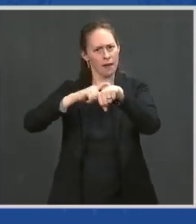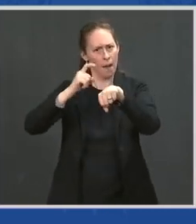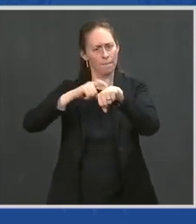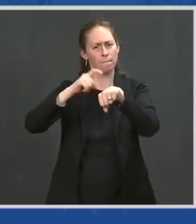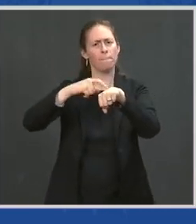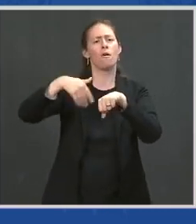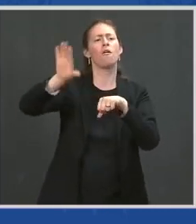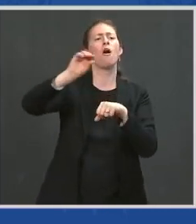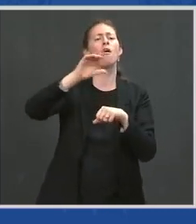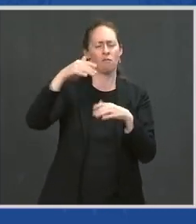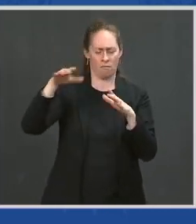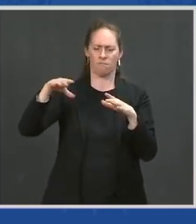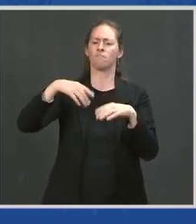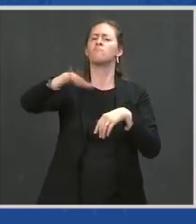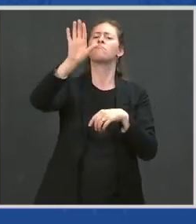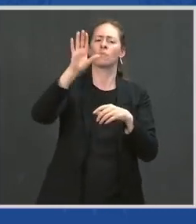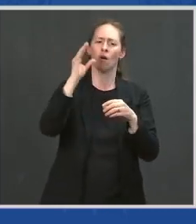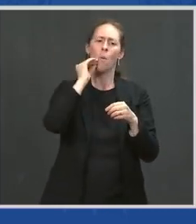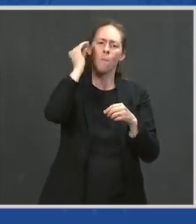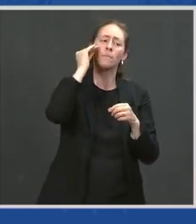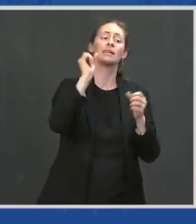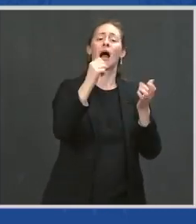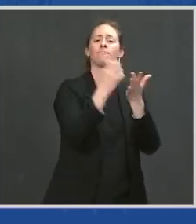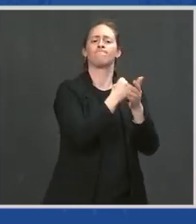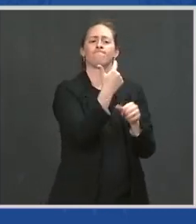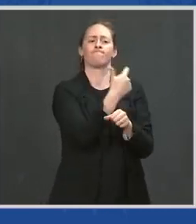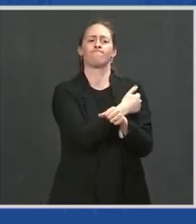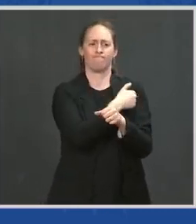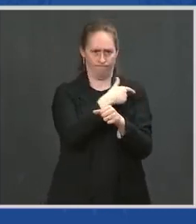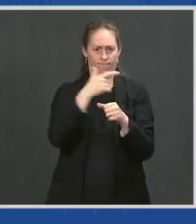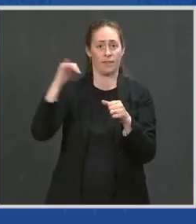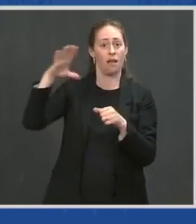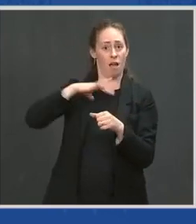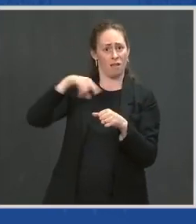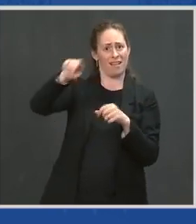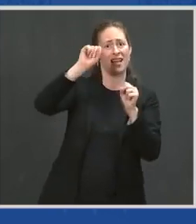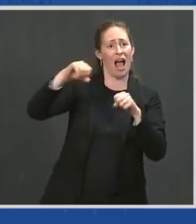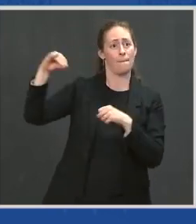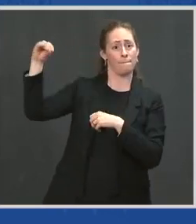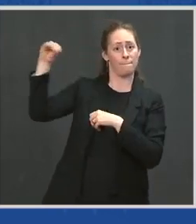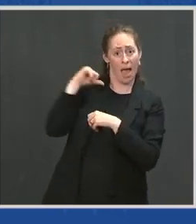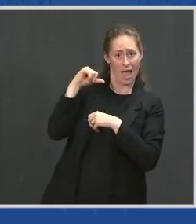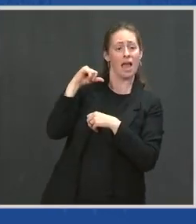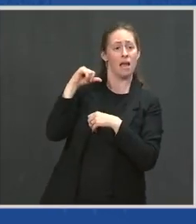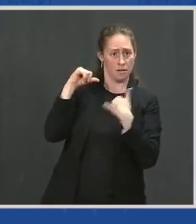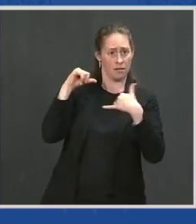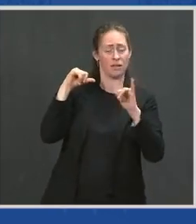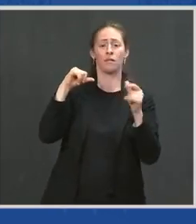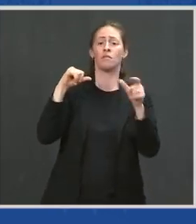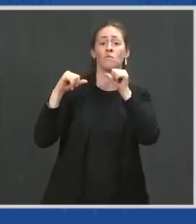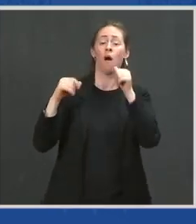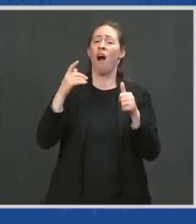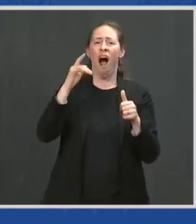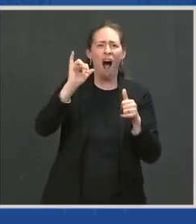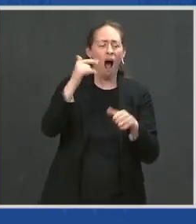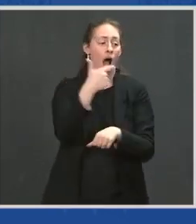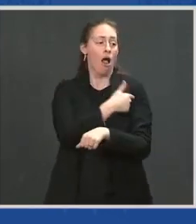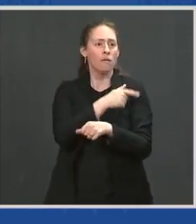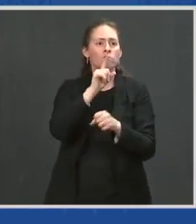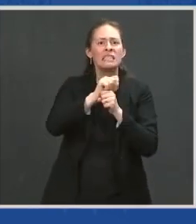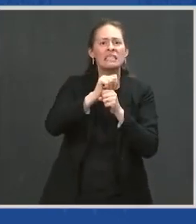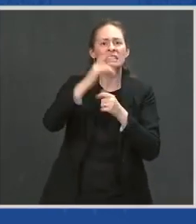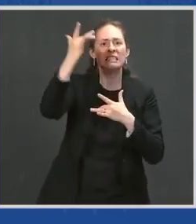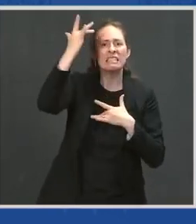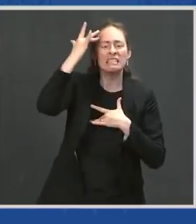vaccinated, and any time they need with pay to recover if they're feeling under the weather after the shot.